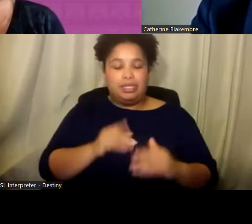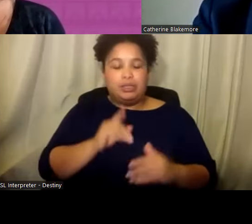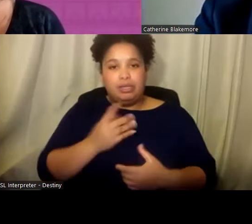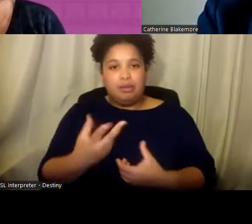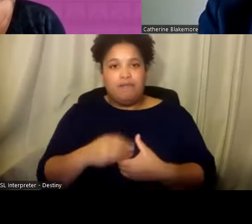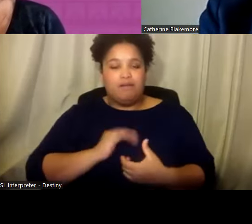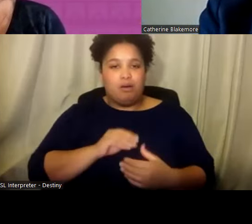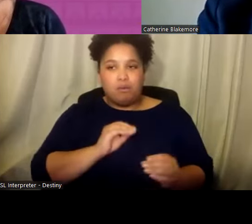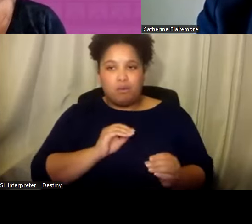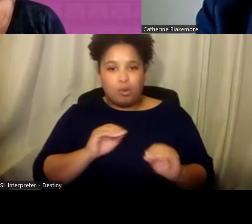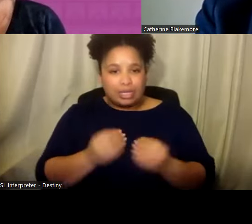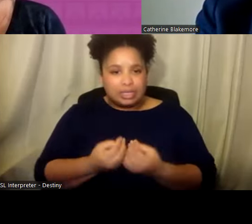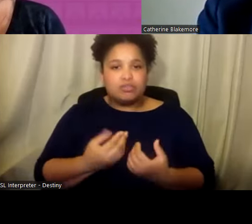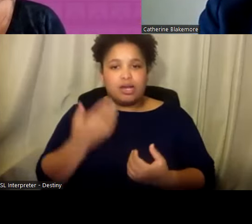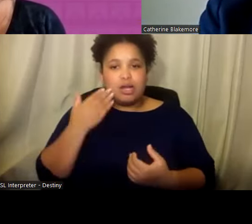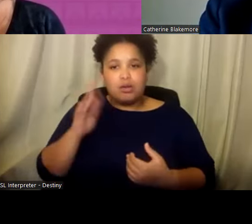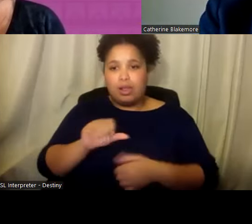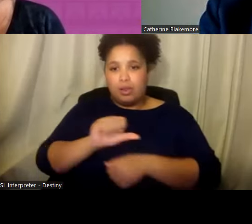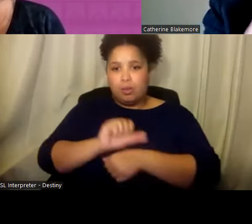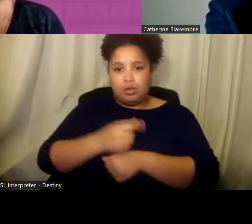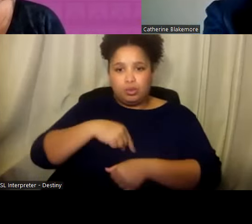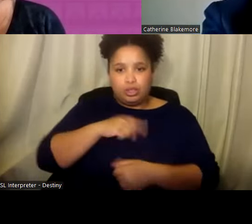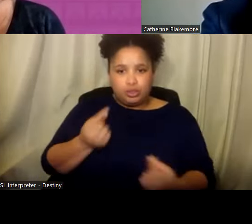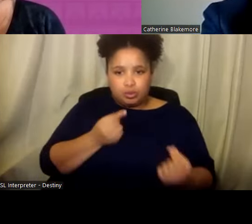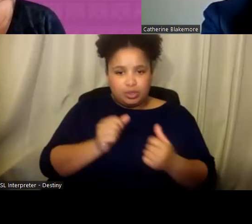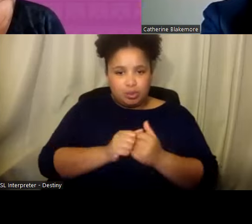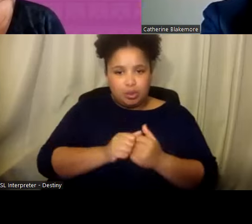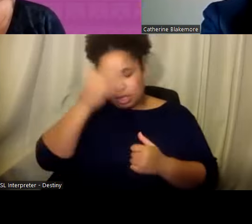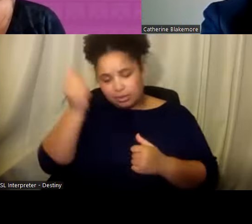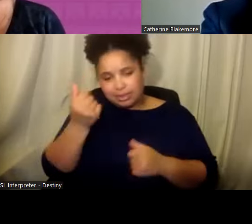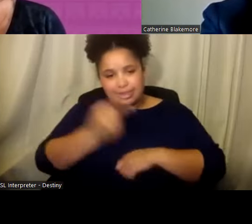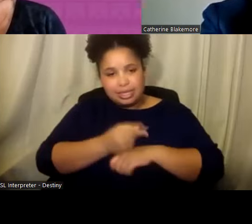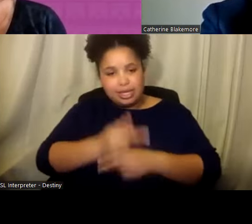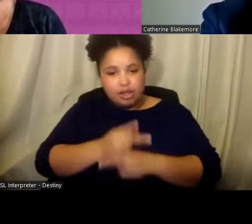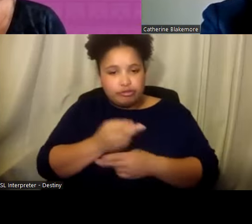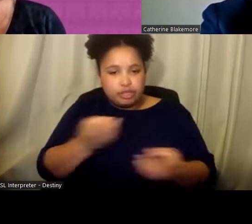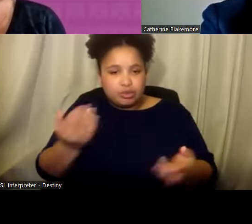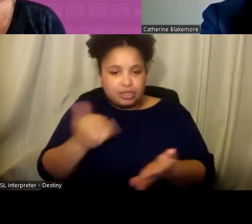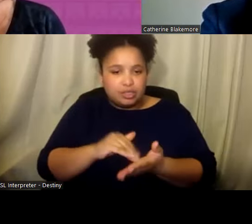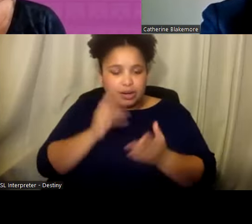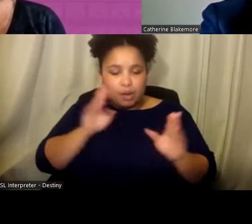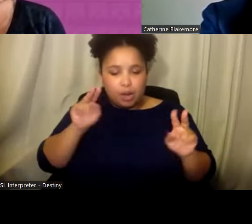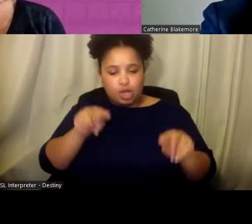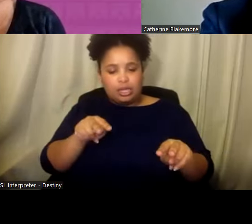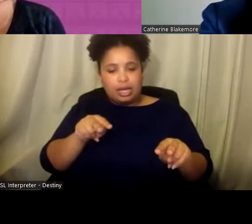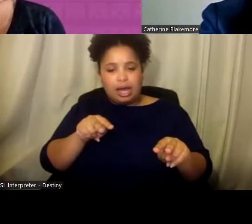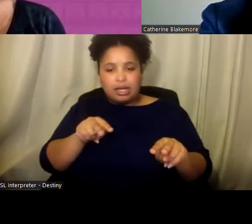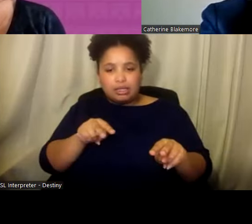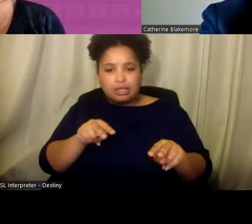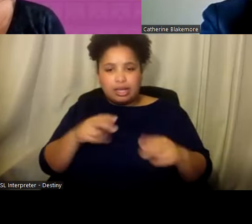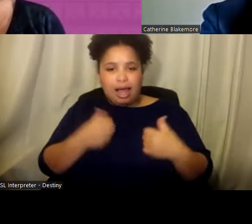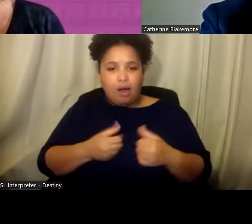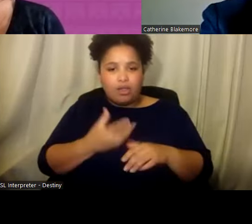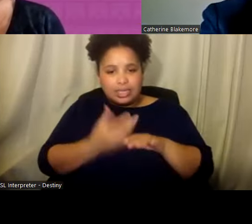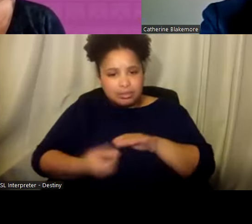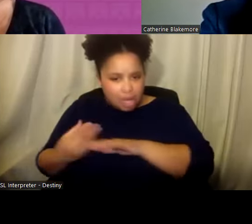our organizations. And part of, I know the work that we're doing with the Alzheimer Daycare Resource Center project is looking at that, the health